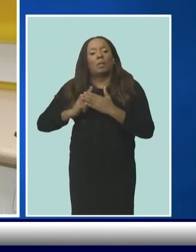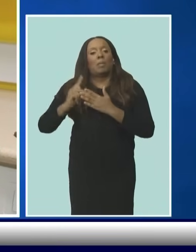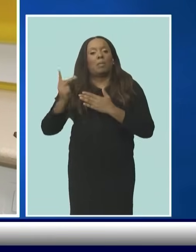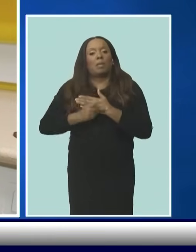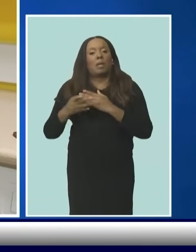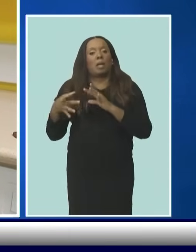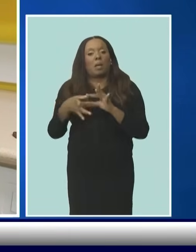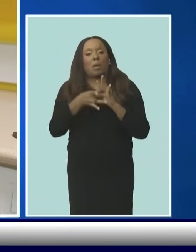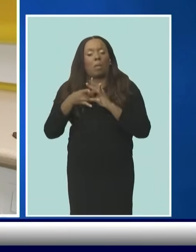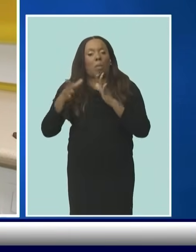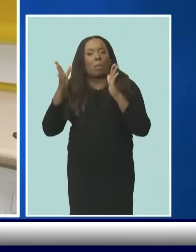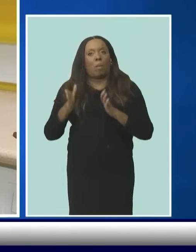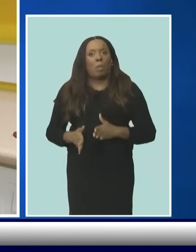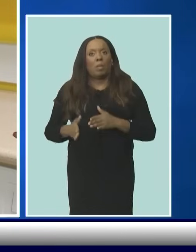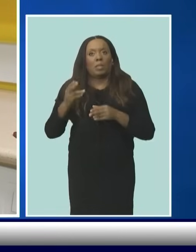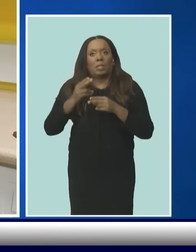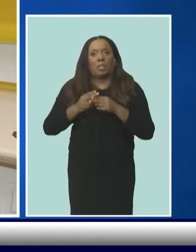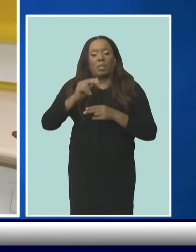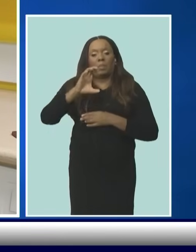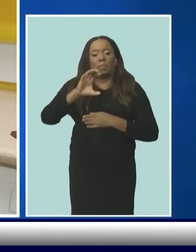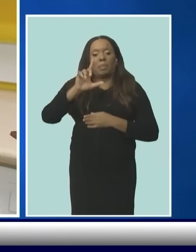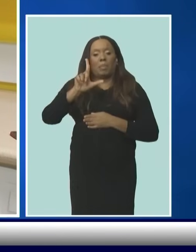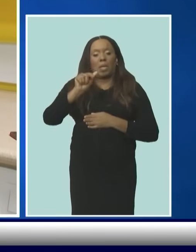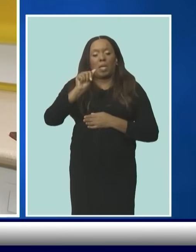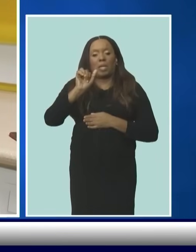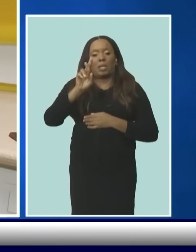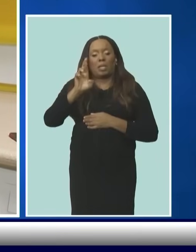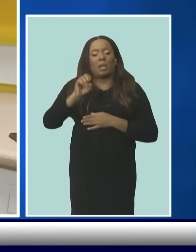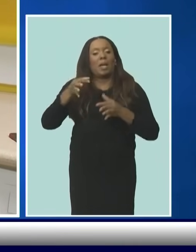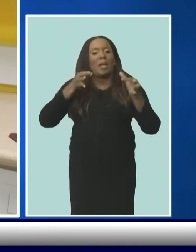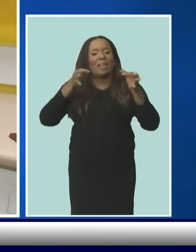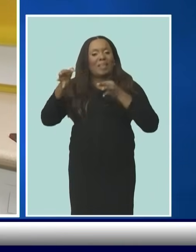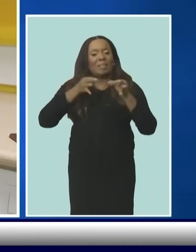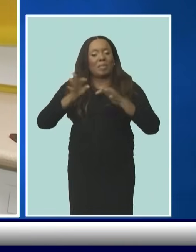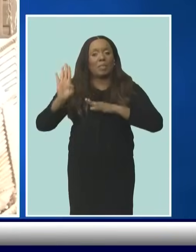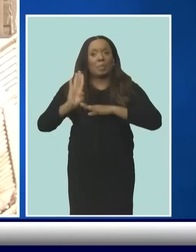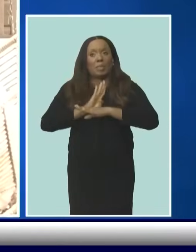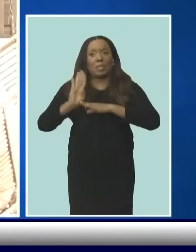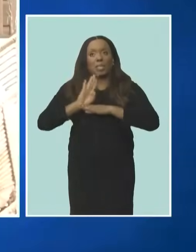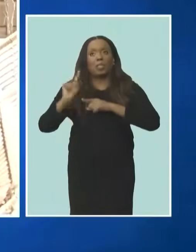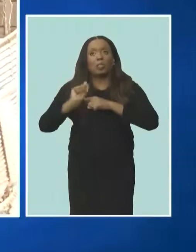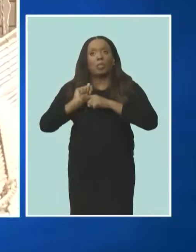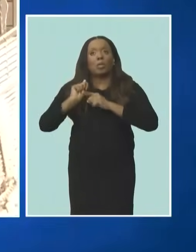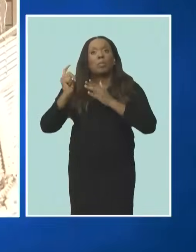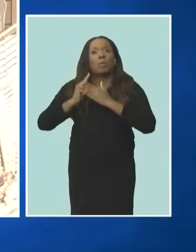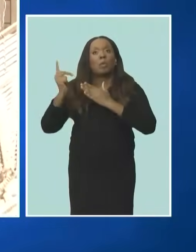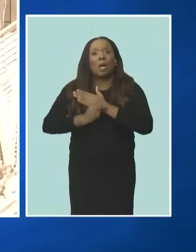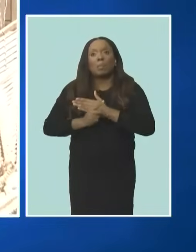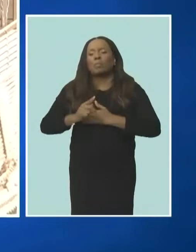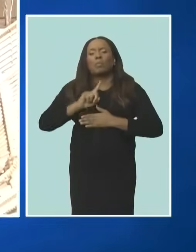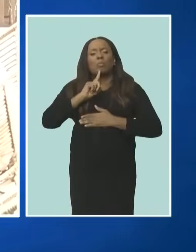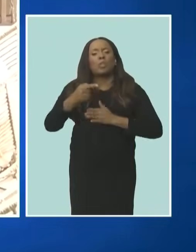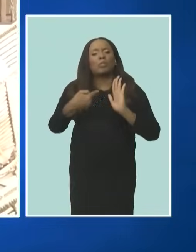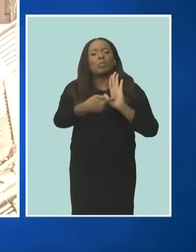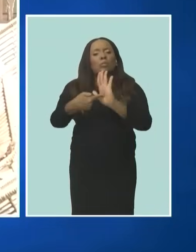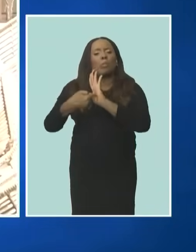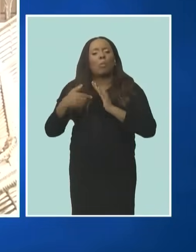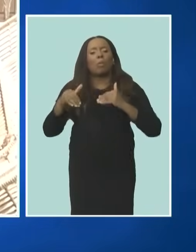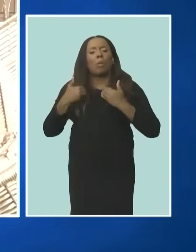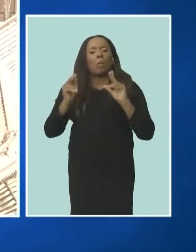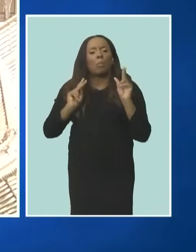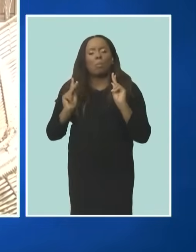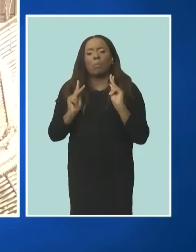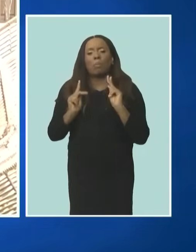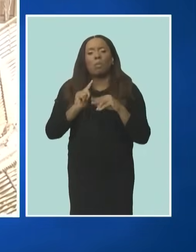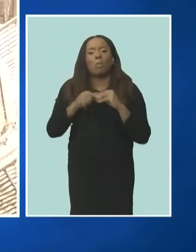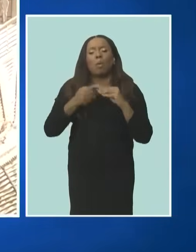Youth Enterprise Officer Claire Innes described the business training program as a deep dive into the world of business and an effort to